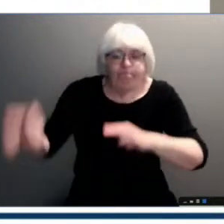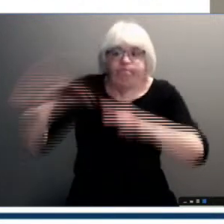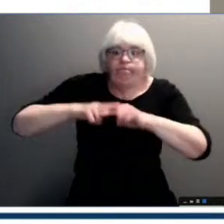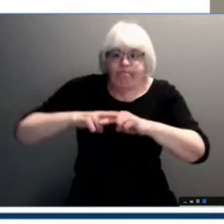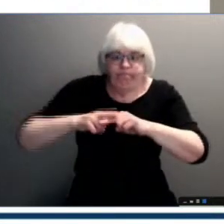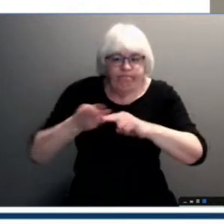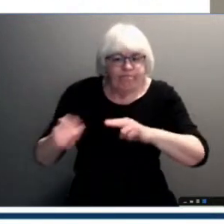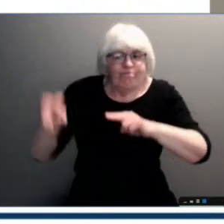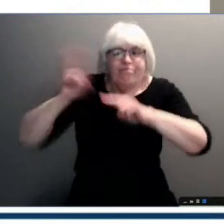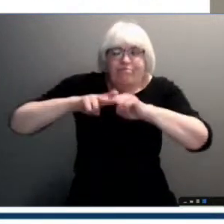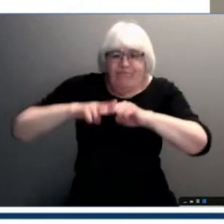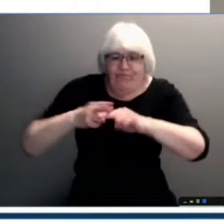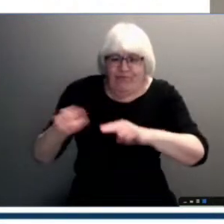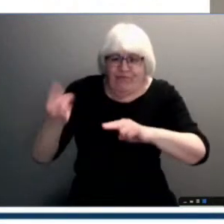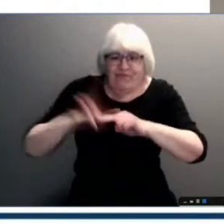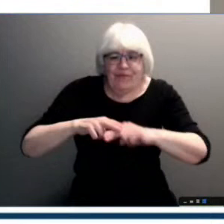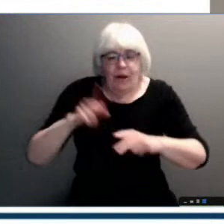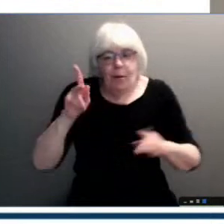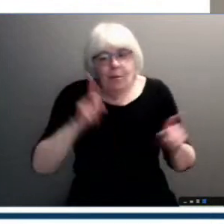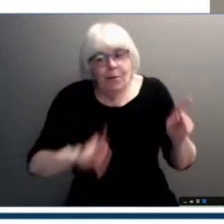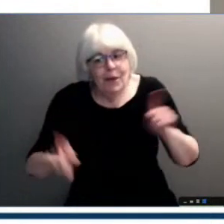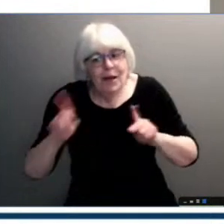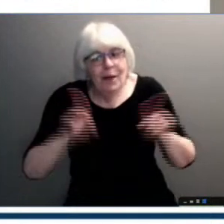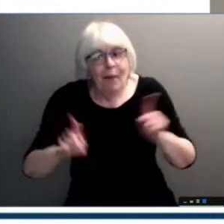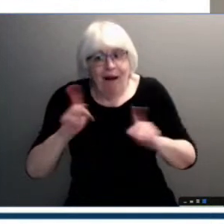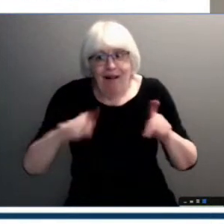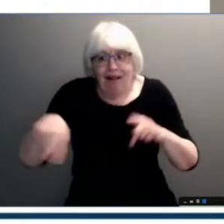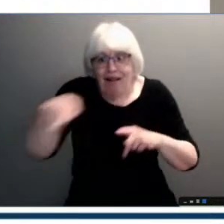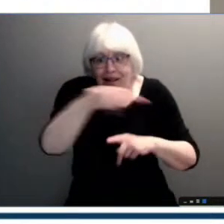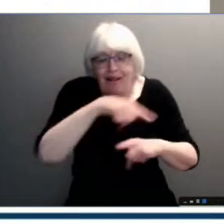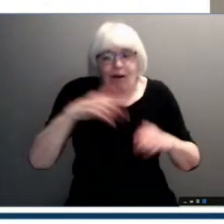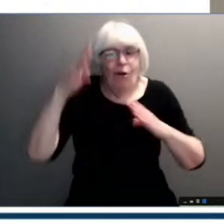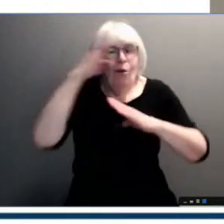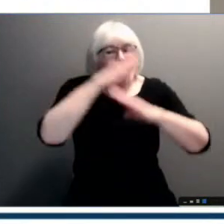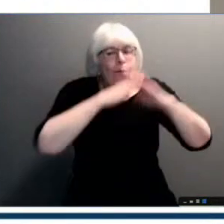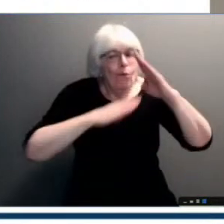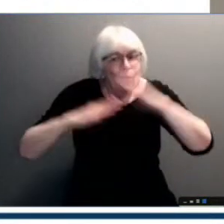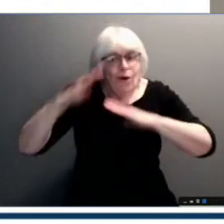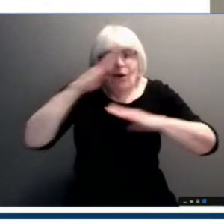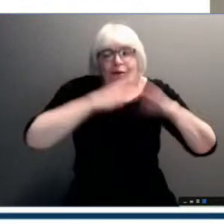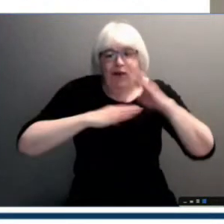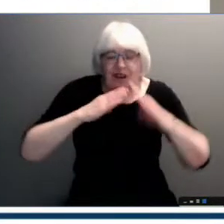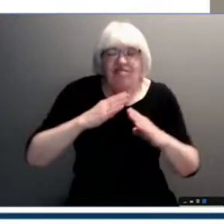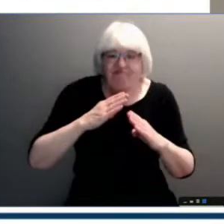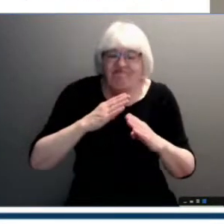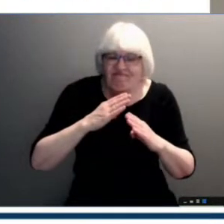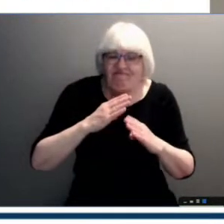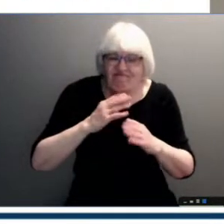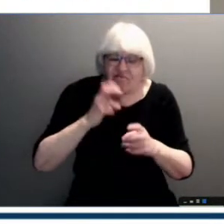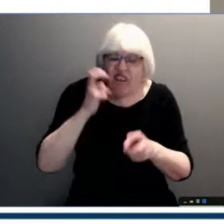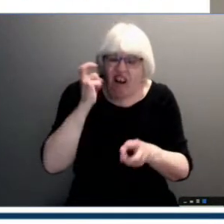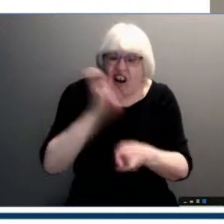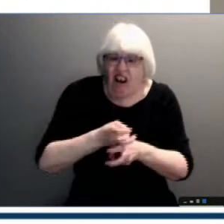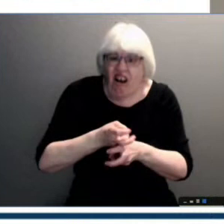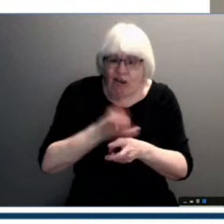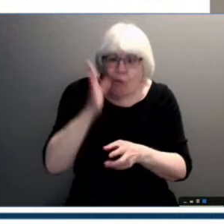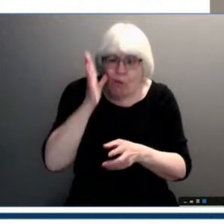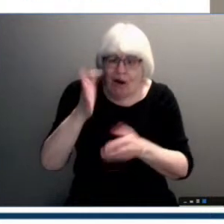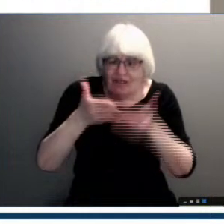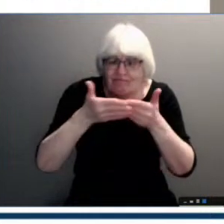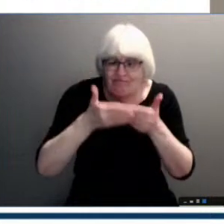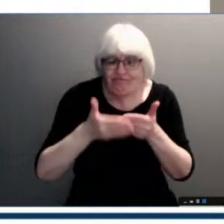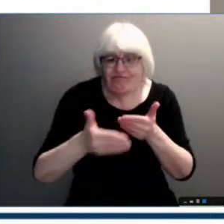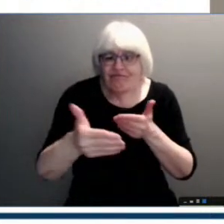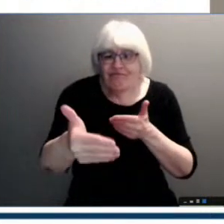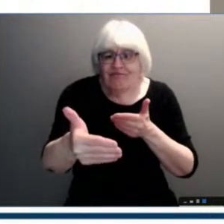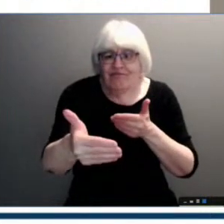that. We're in a tough situation and will be for a while. We're in the midst of an Omicron wave,